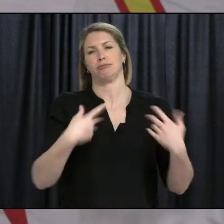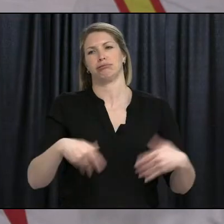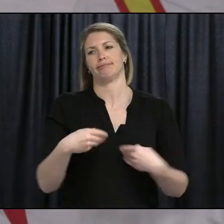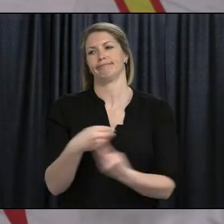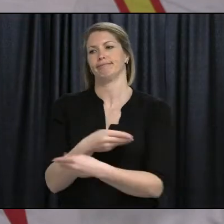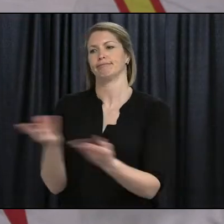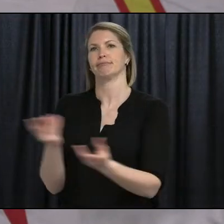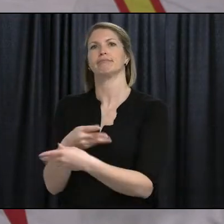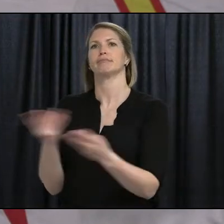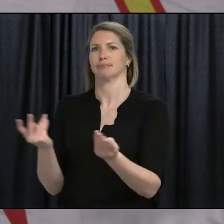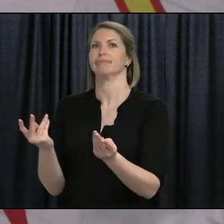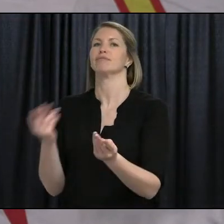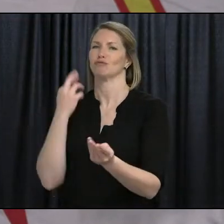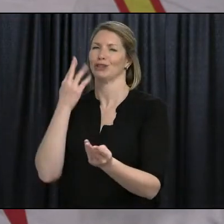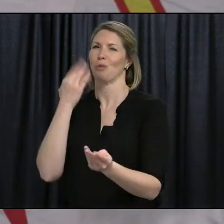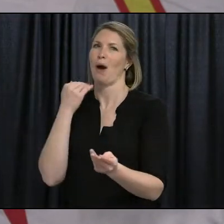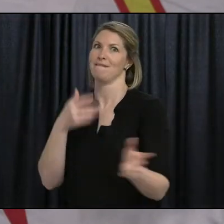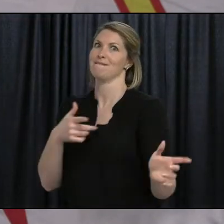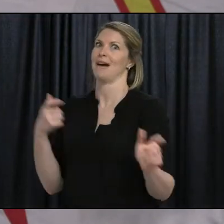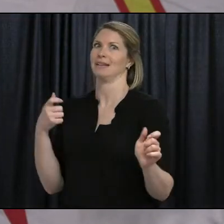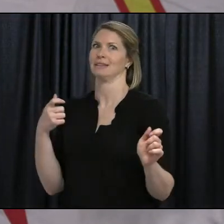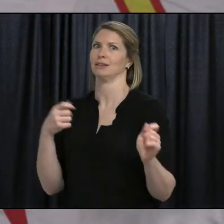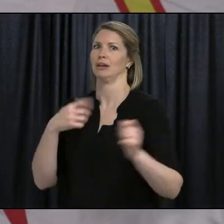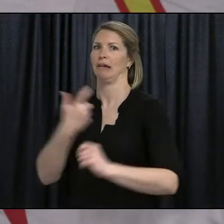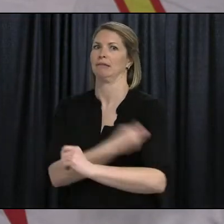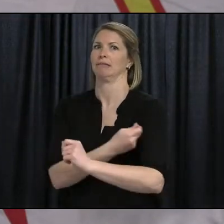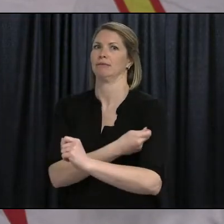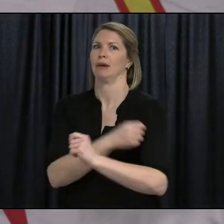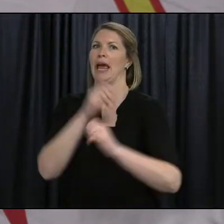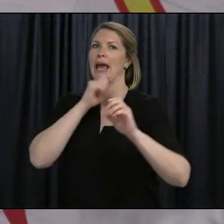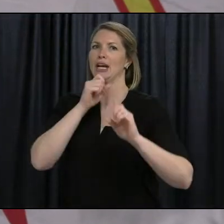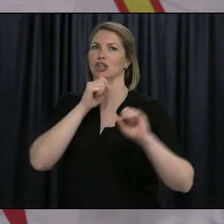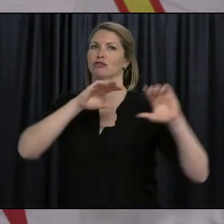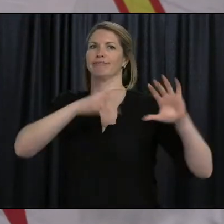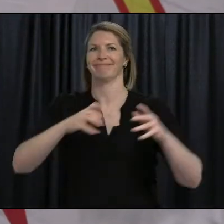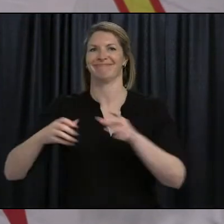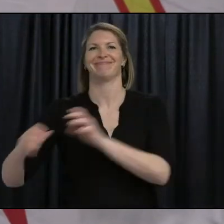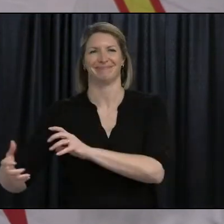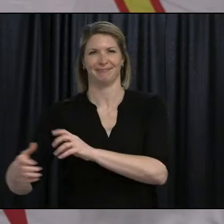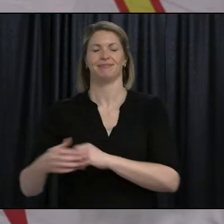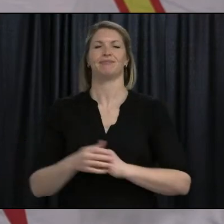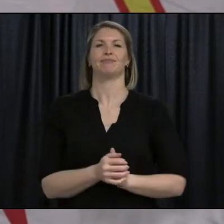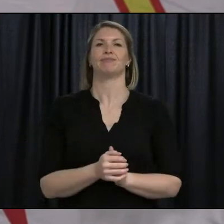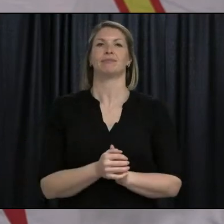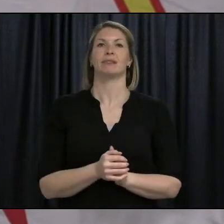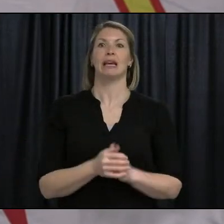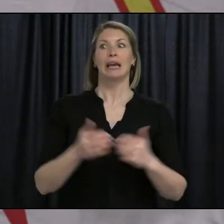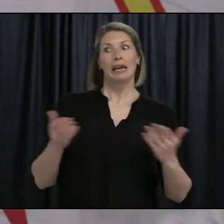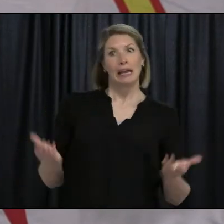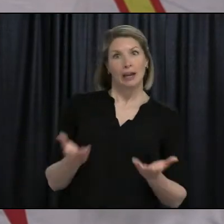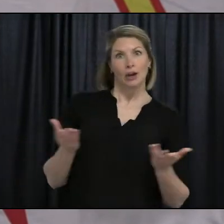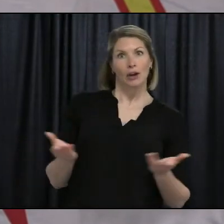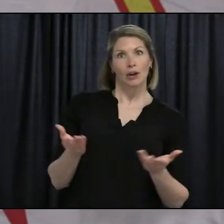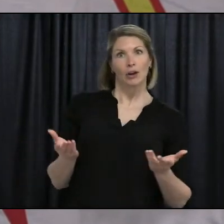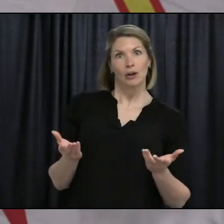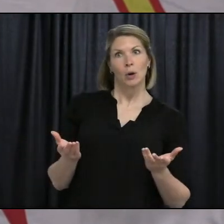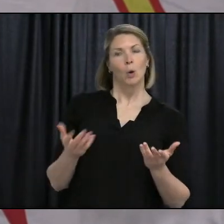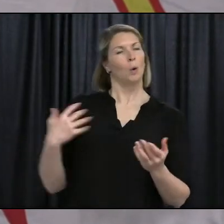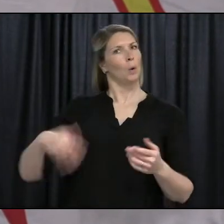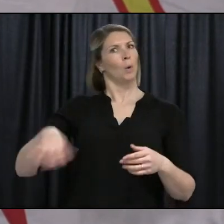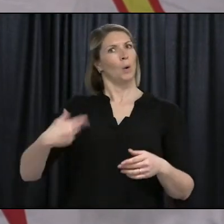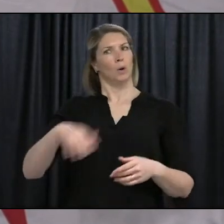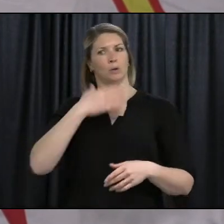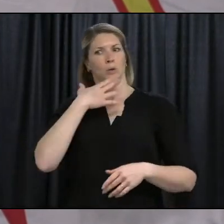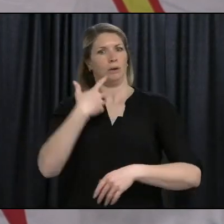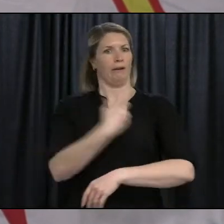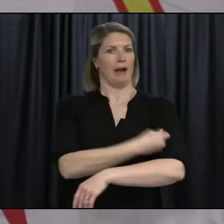Currently, our risk remains high as other jurisdictions in Canada continue to experience significant community spread.